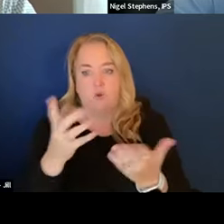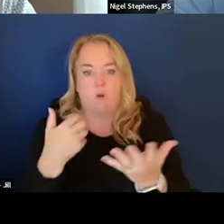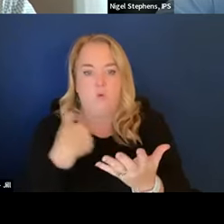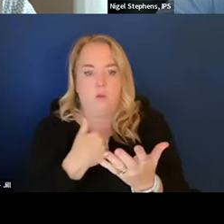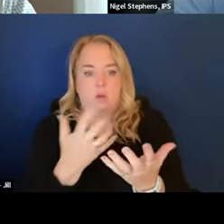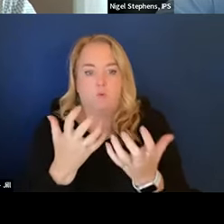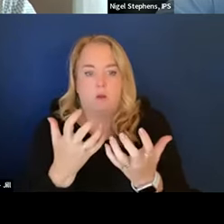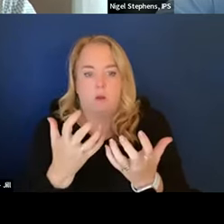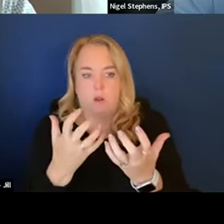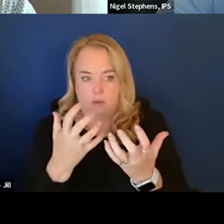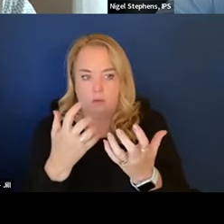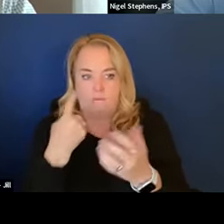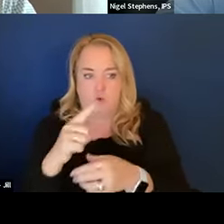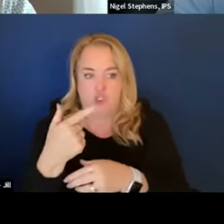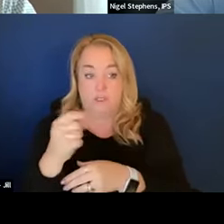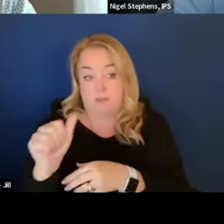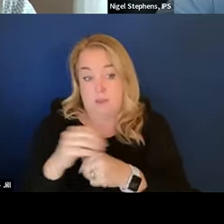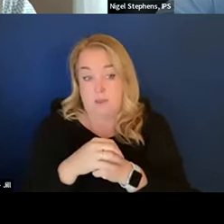for in the GSA